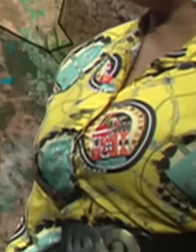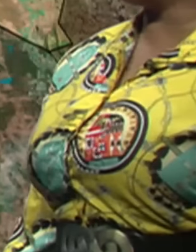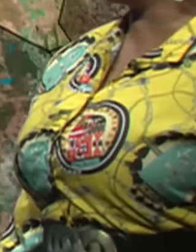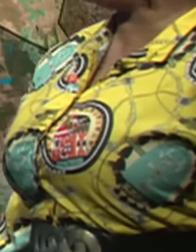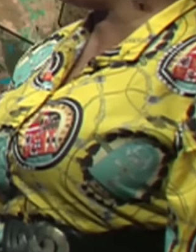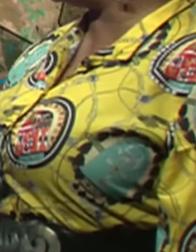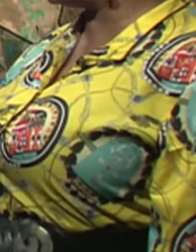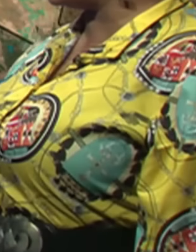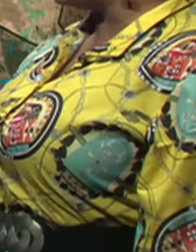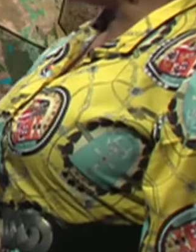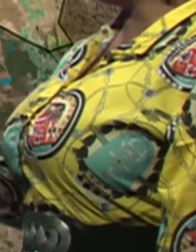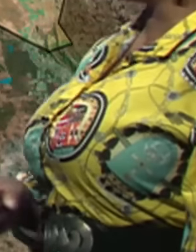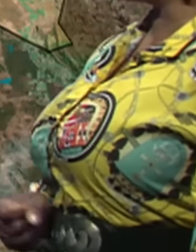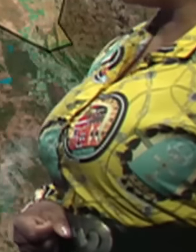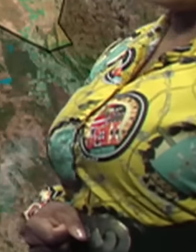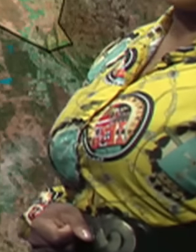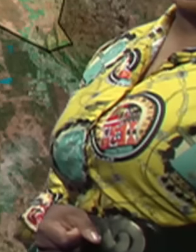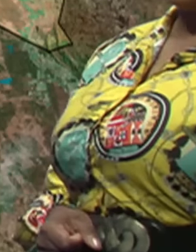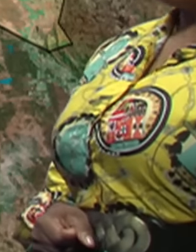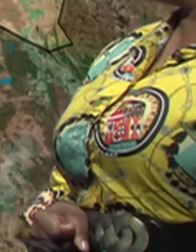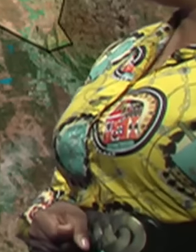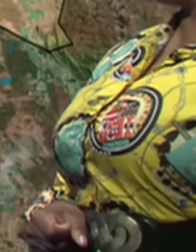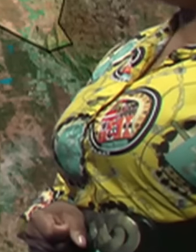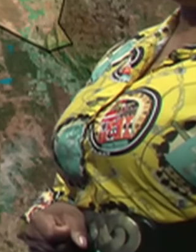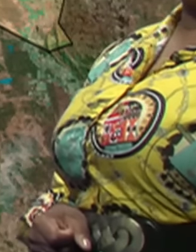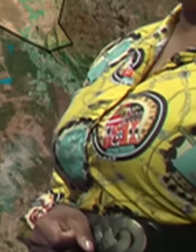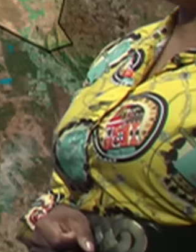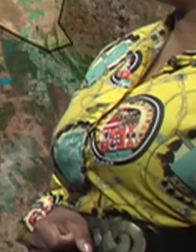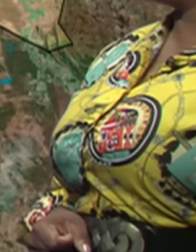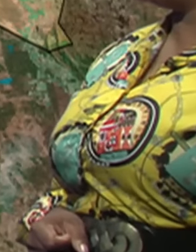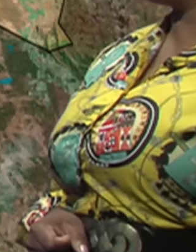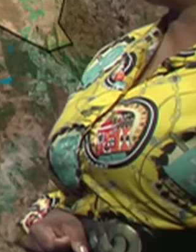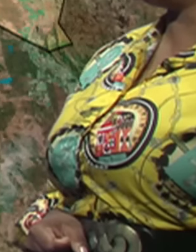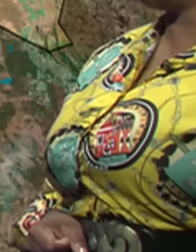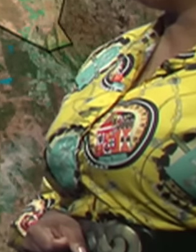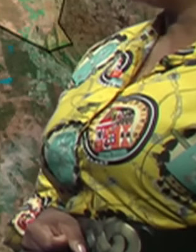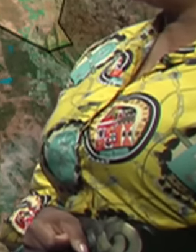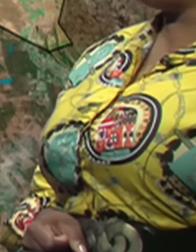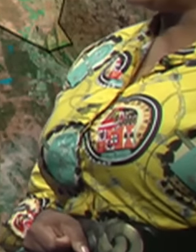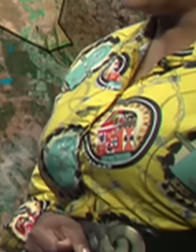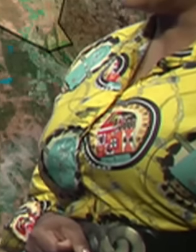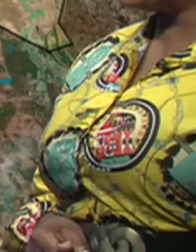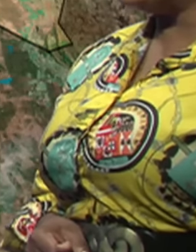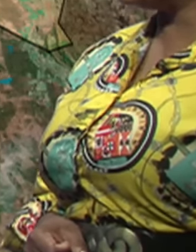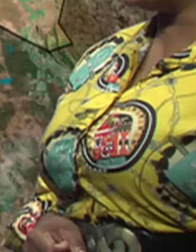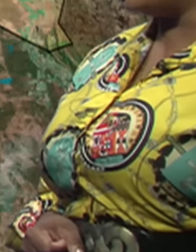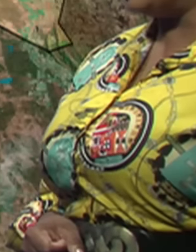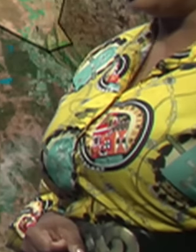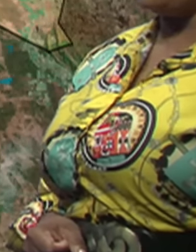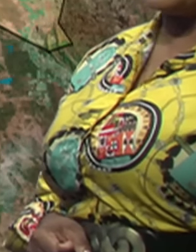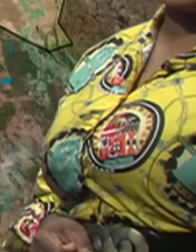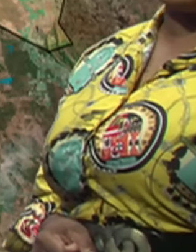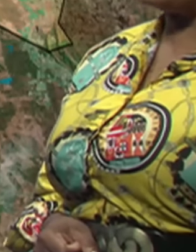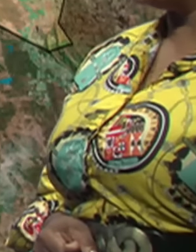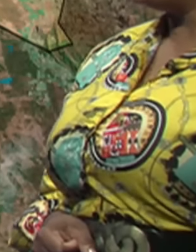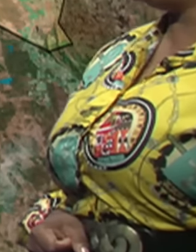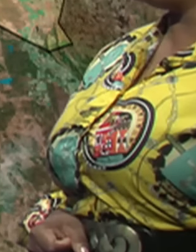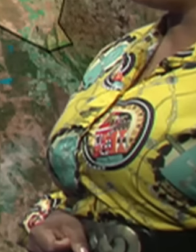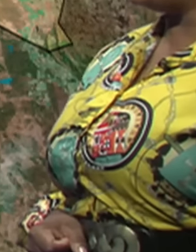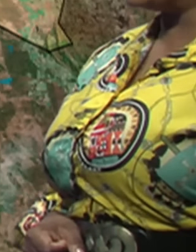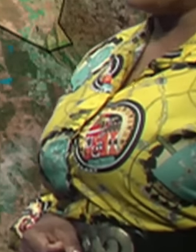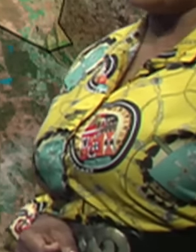provinceng ya Mpumalanga go Sasa re lebelela Sekhukhune go tla go ruthetše ka tše 30 re lebelela Emalahleni Secunda le gona Kinross